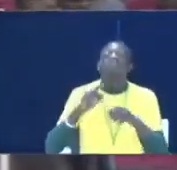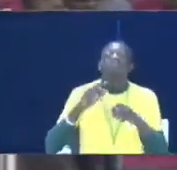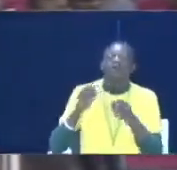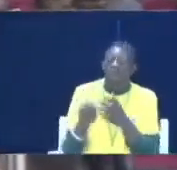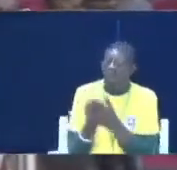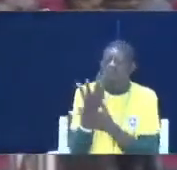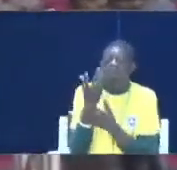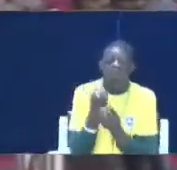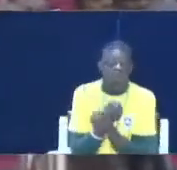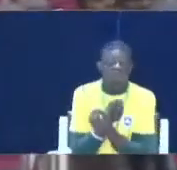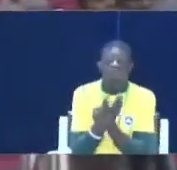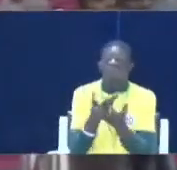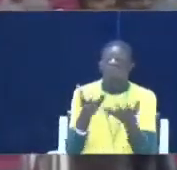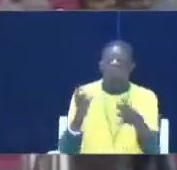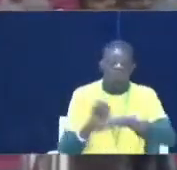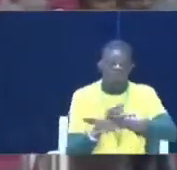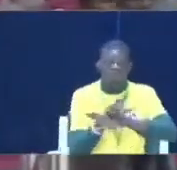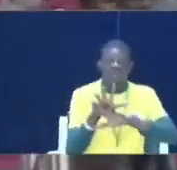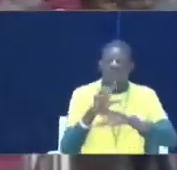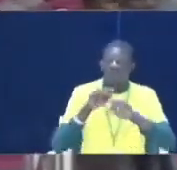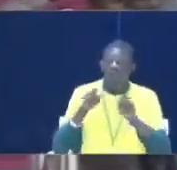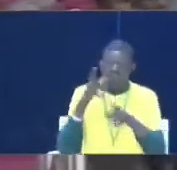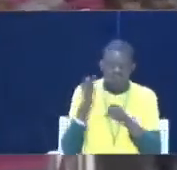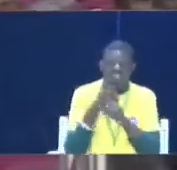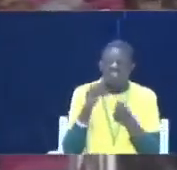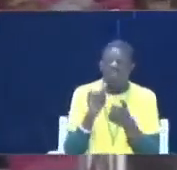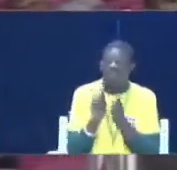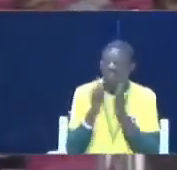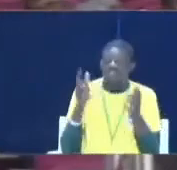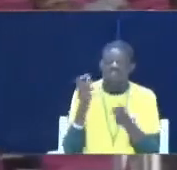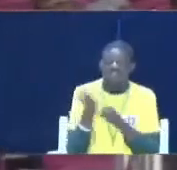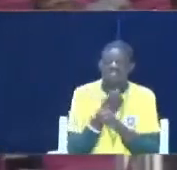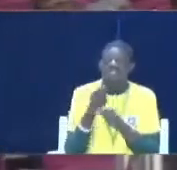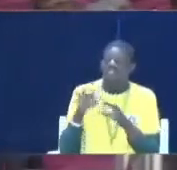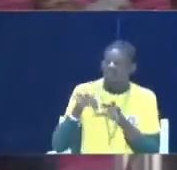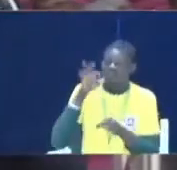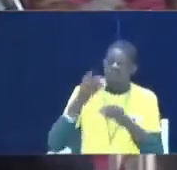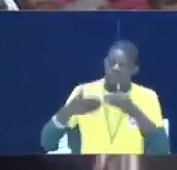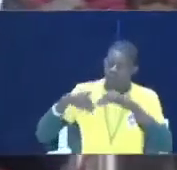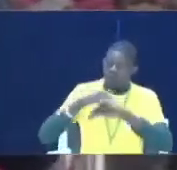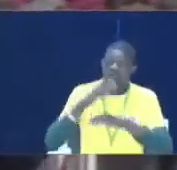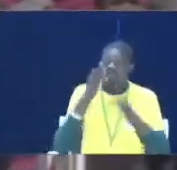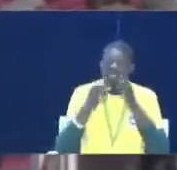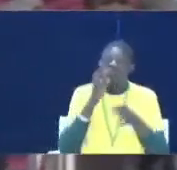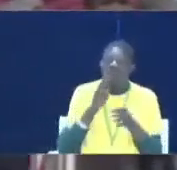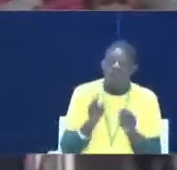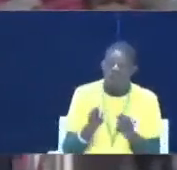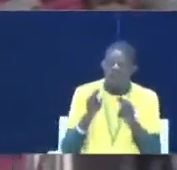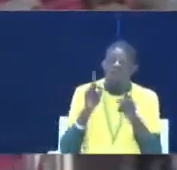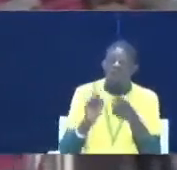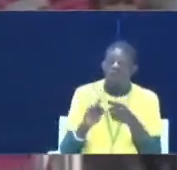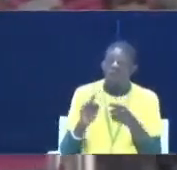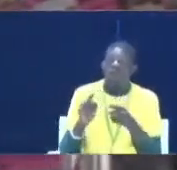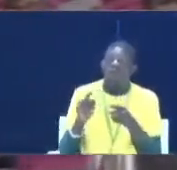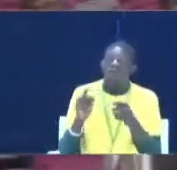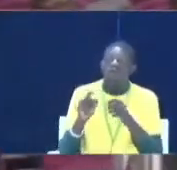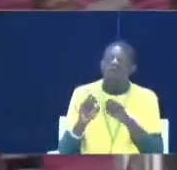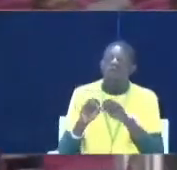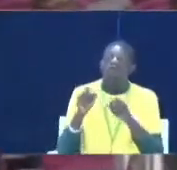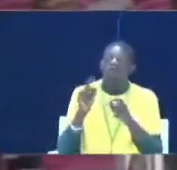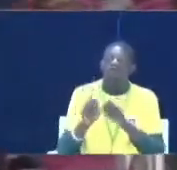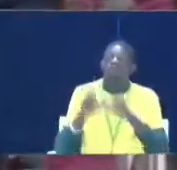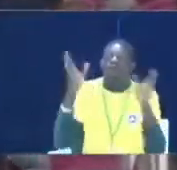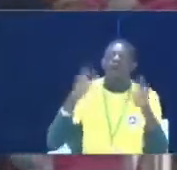influence. And you're taking off without a spiritual covering. If you are in a hurry to blow, you will blow out of